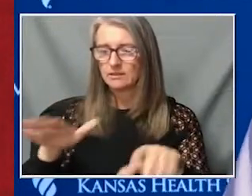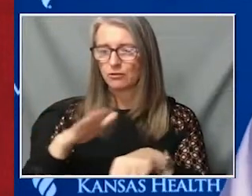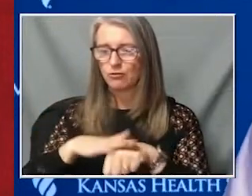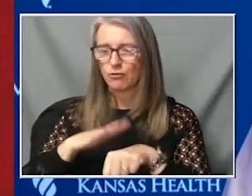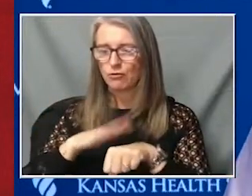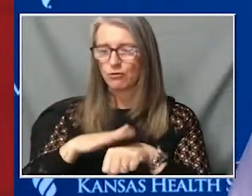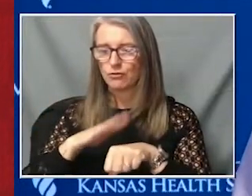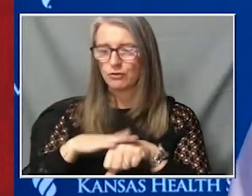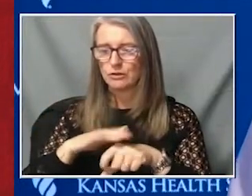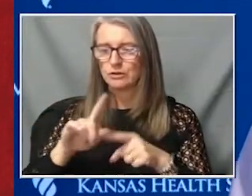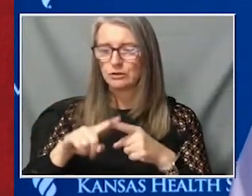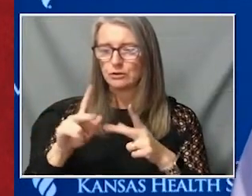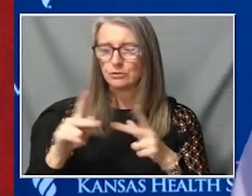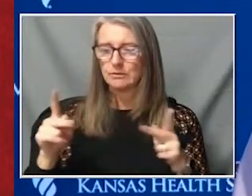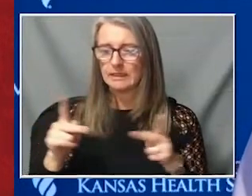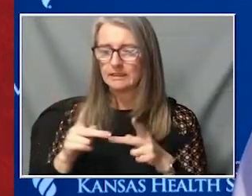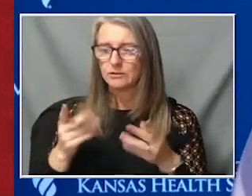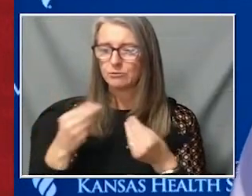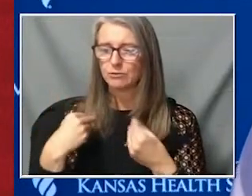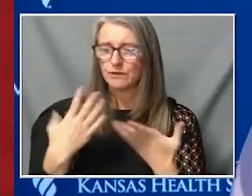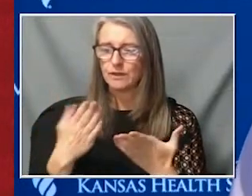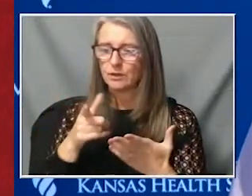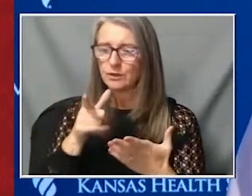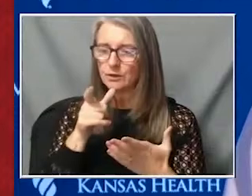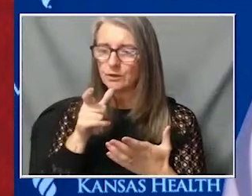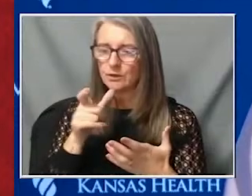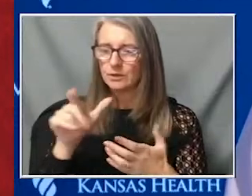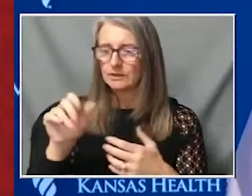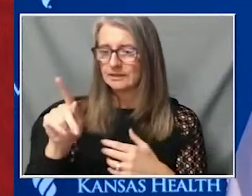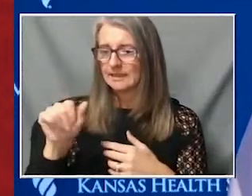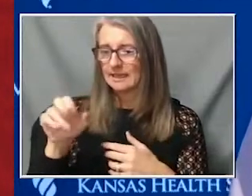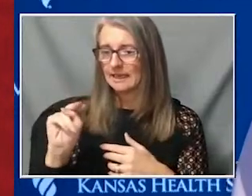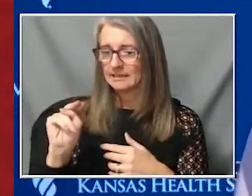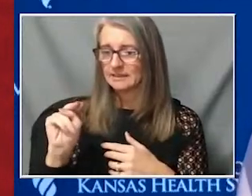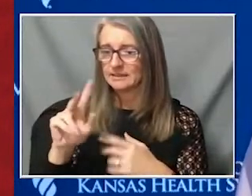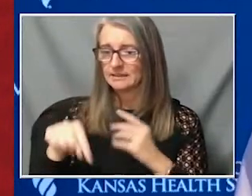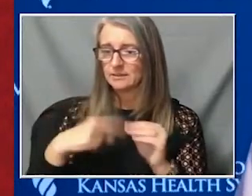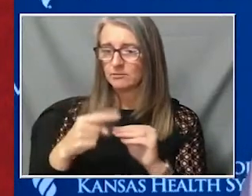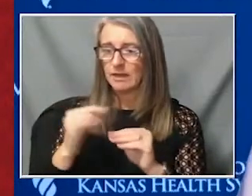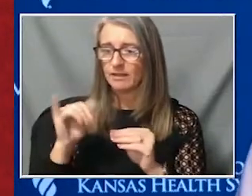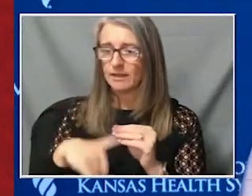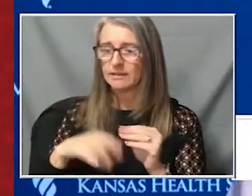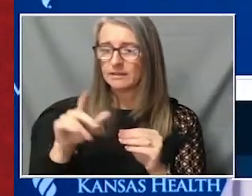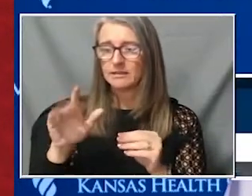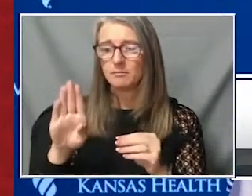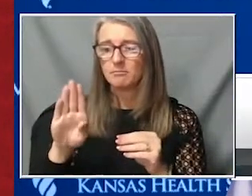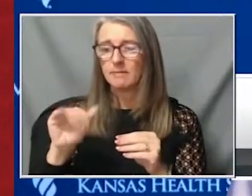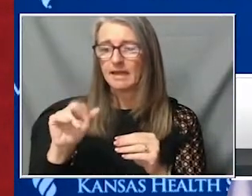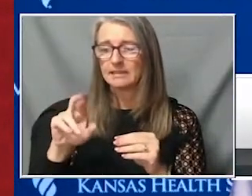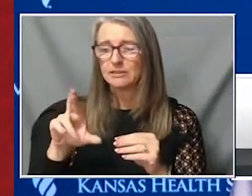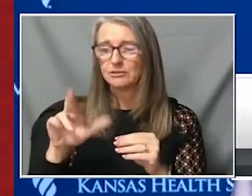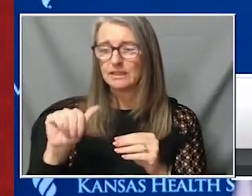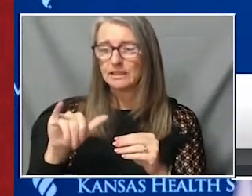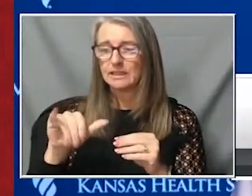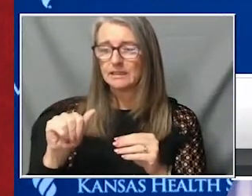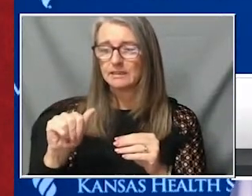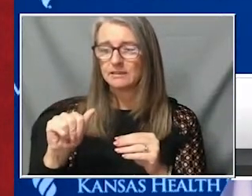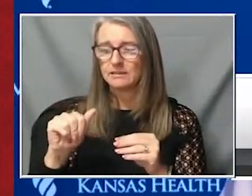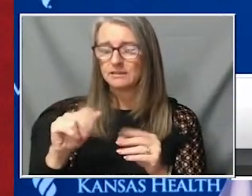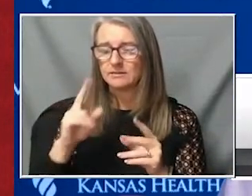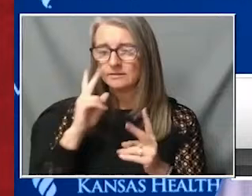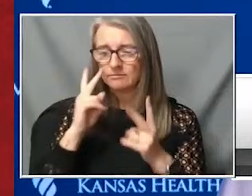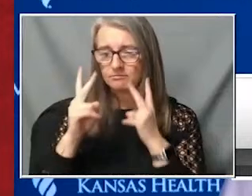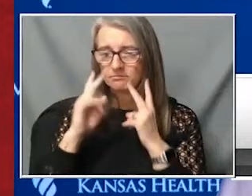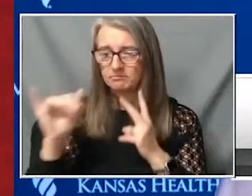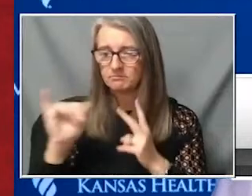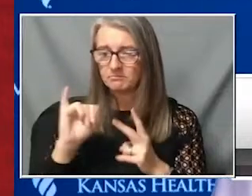to providers in Kansas about this. This is a bacteria that is very common. We see these infections all the time. Dr.